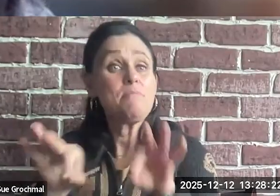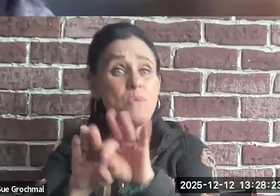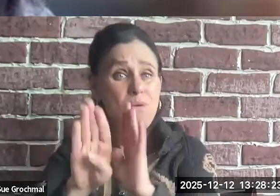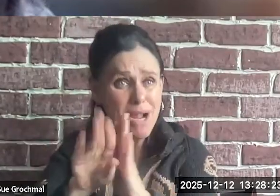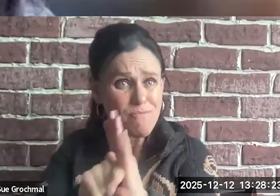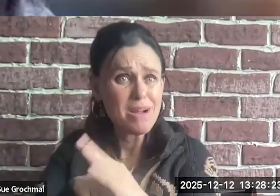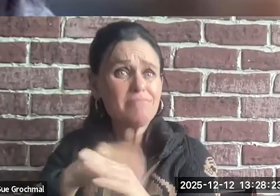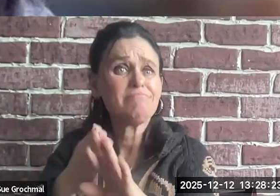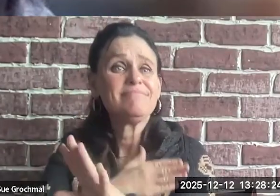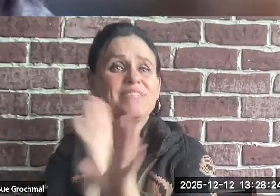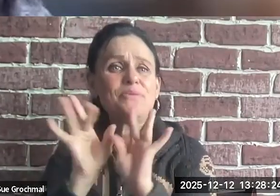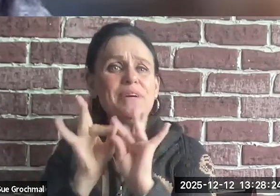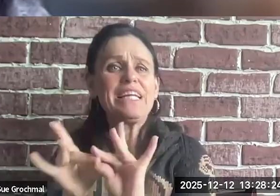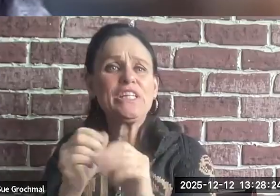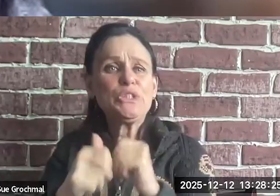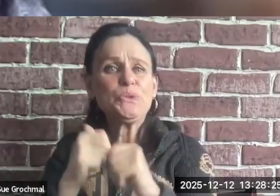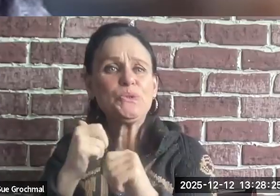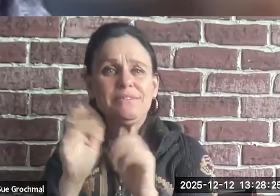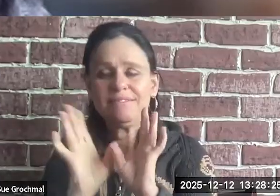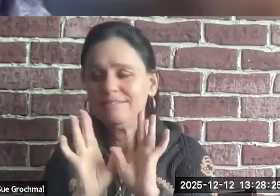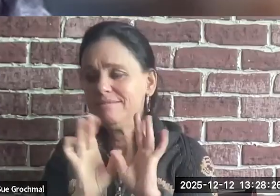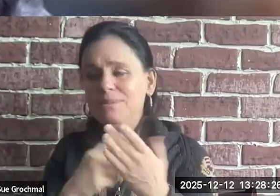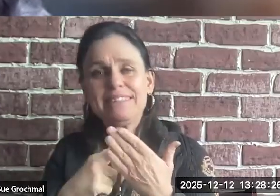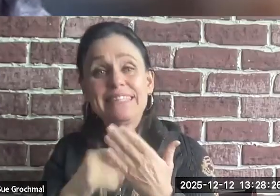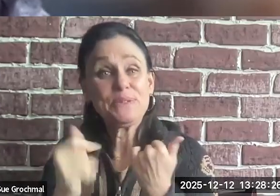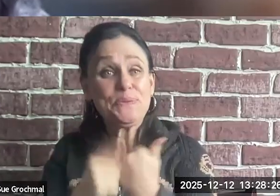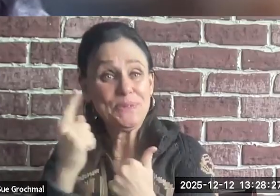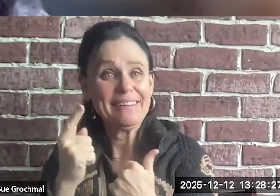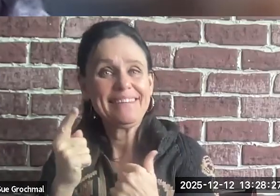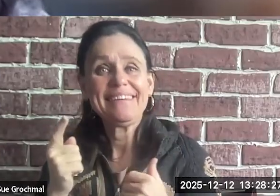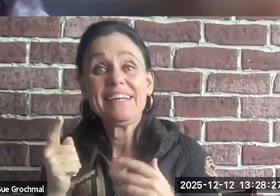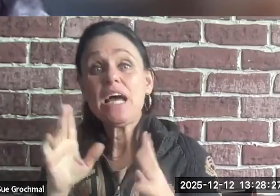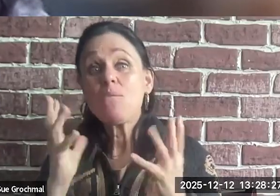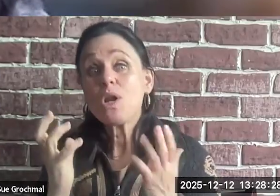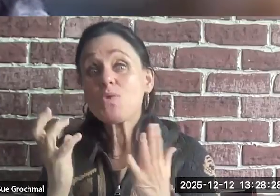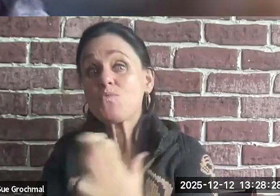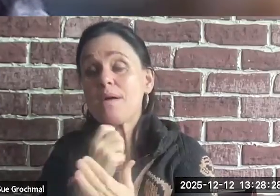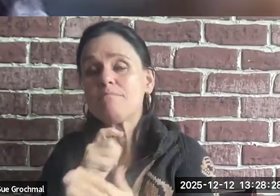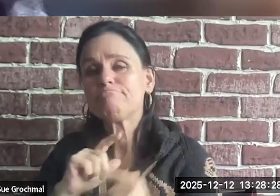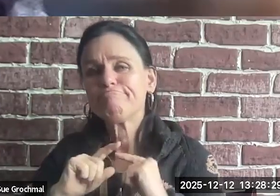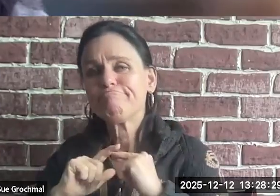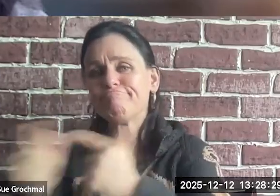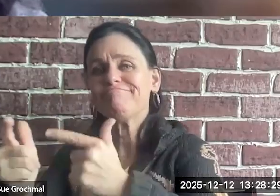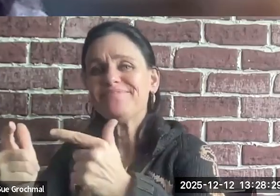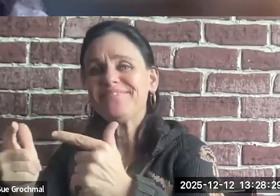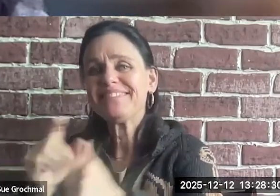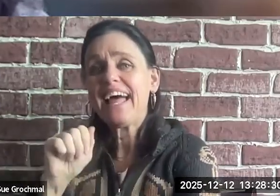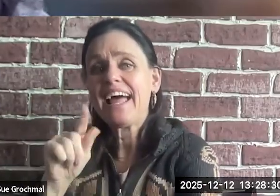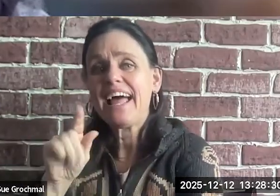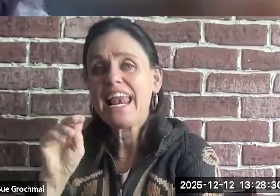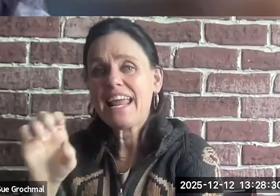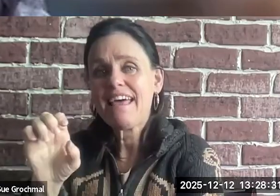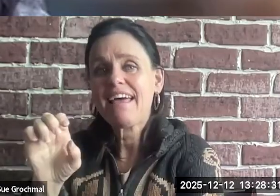related issues that we're talking about today. I would like to turn it over now to Alina